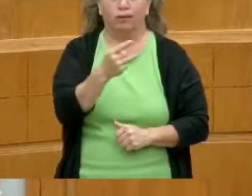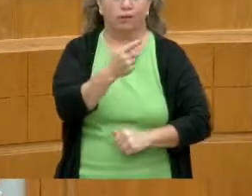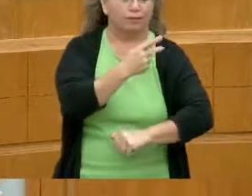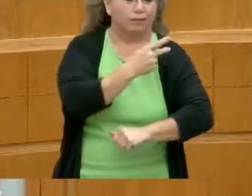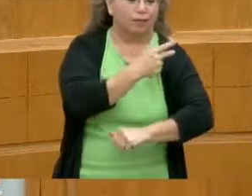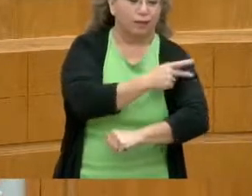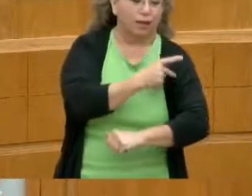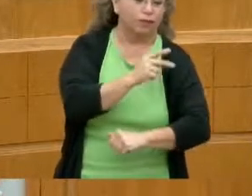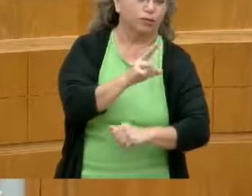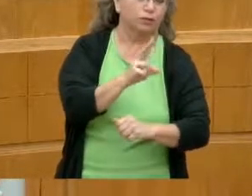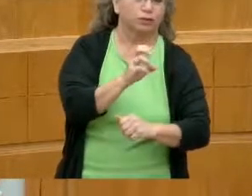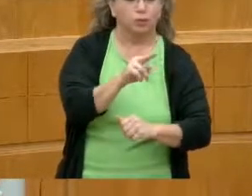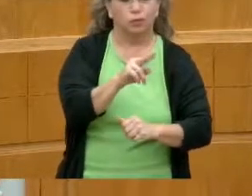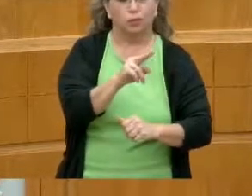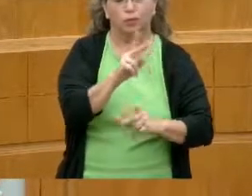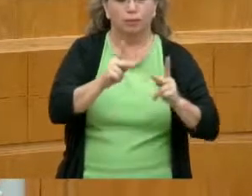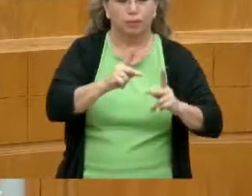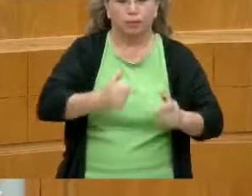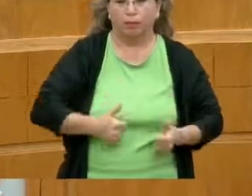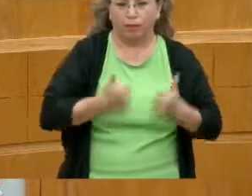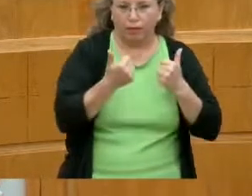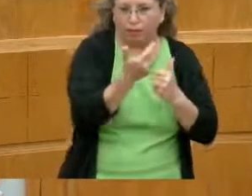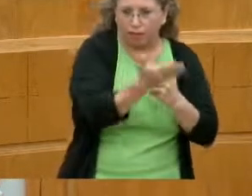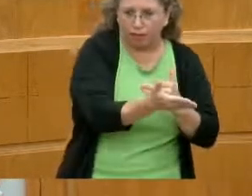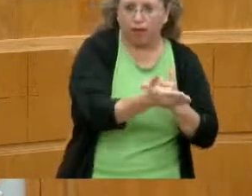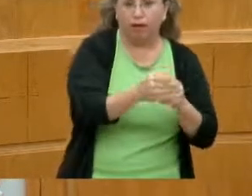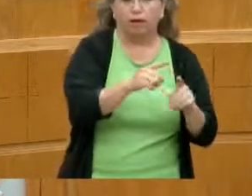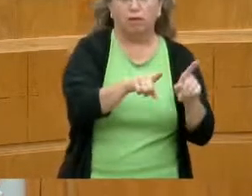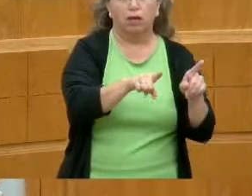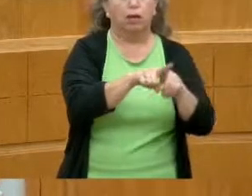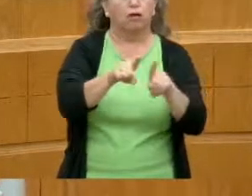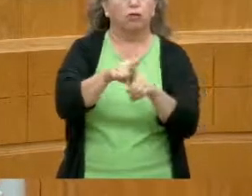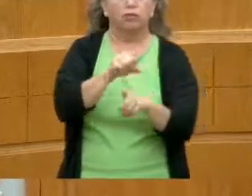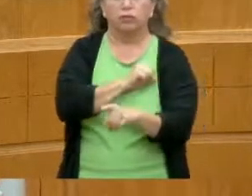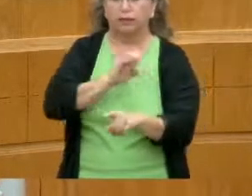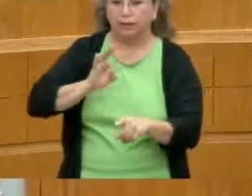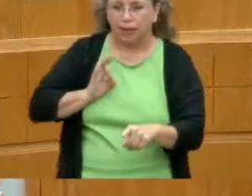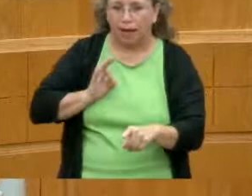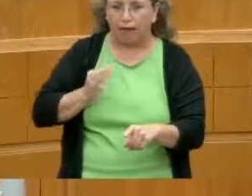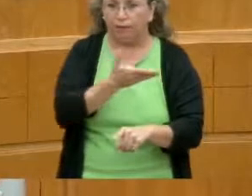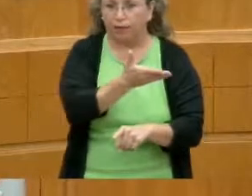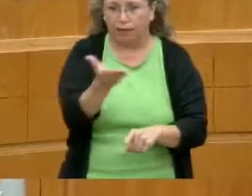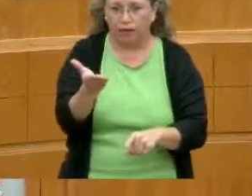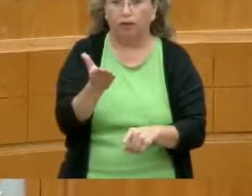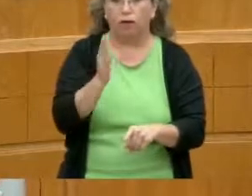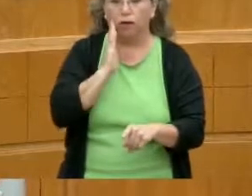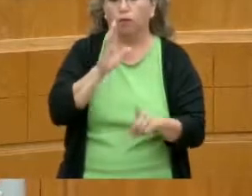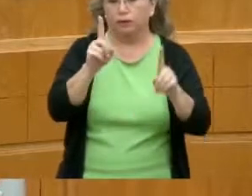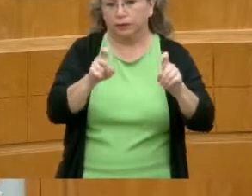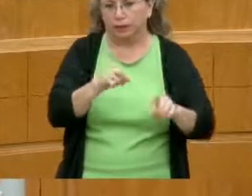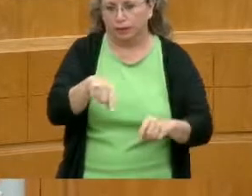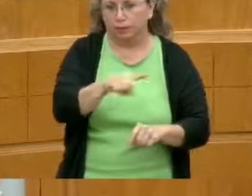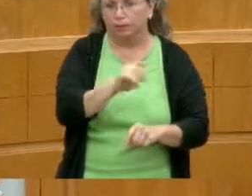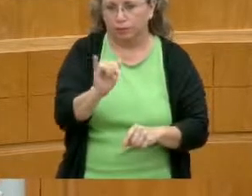living in the facilities getting tested, but if there's staff involved, the staff are getting tested as well. And